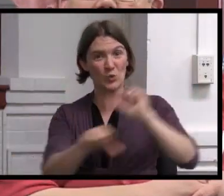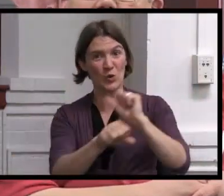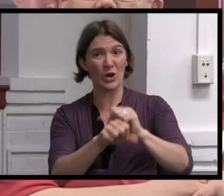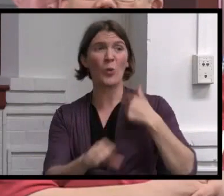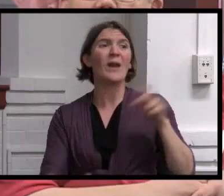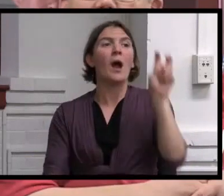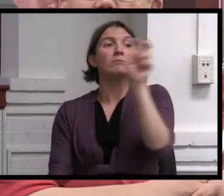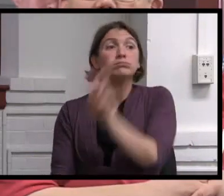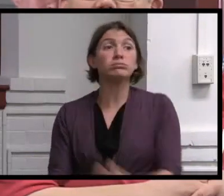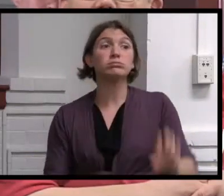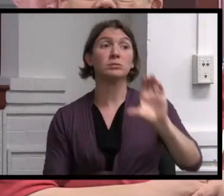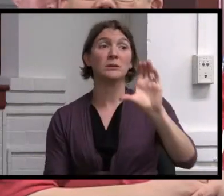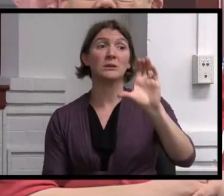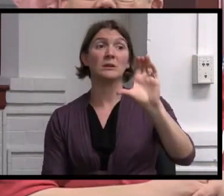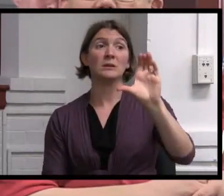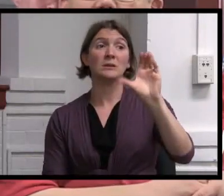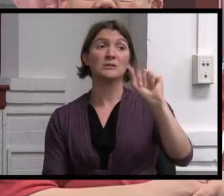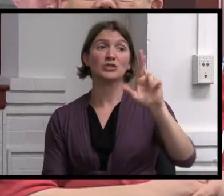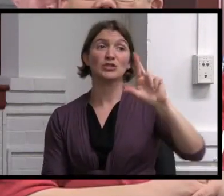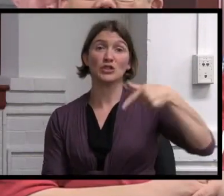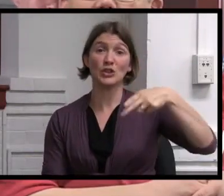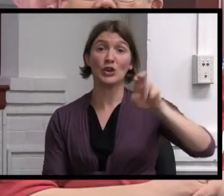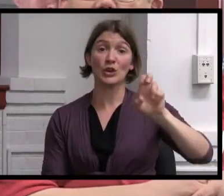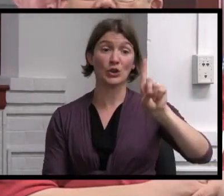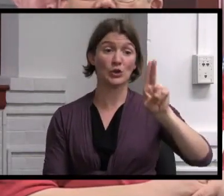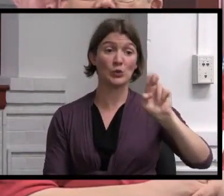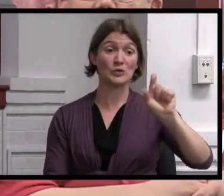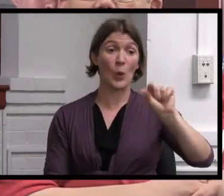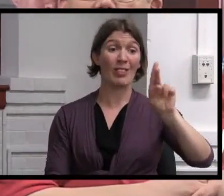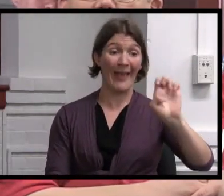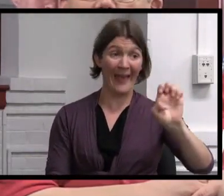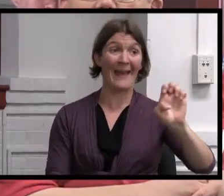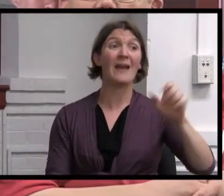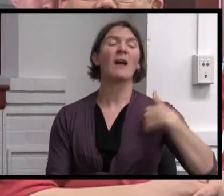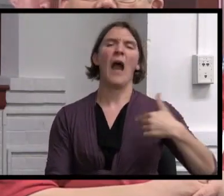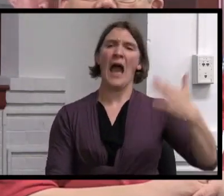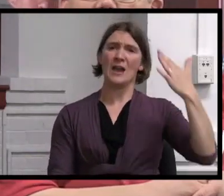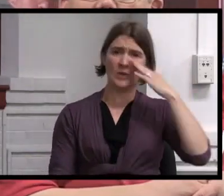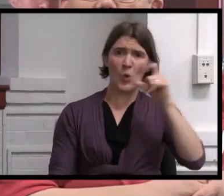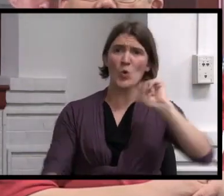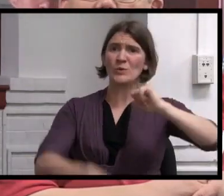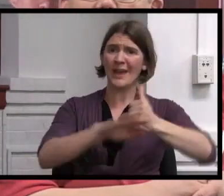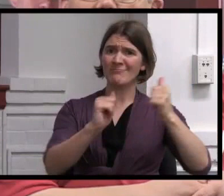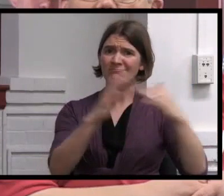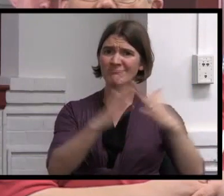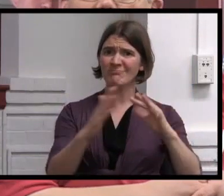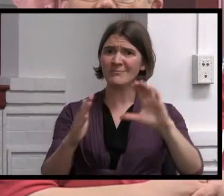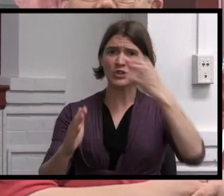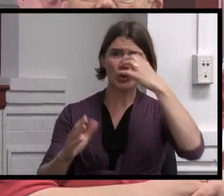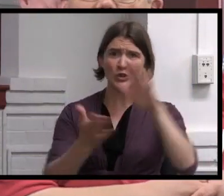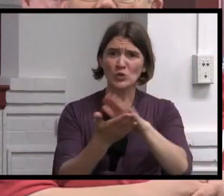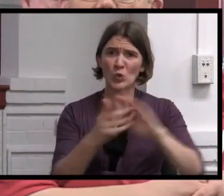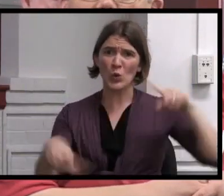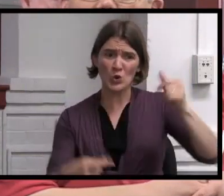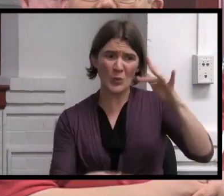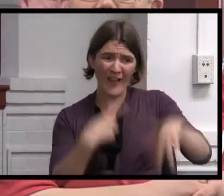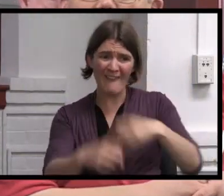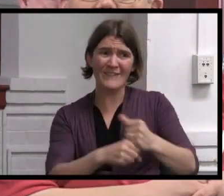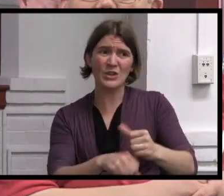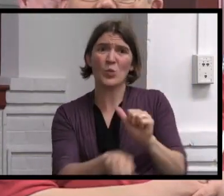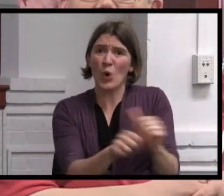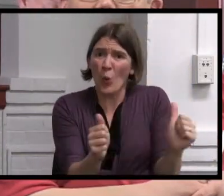the world with Cirque du Soleil and other shows. We've known Elsie and Serenity Smith, the founders of NECA, for over 25 years.